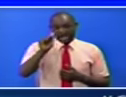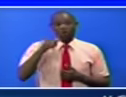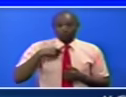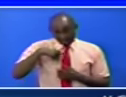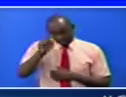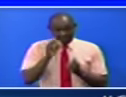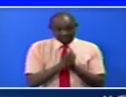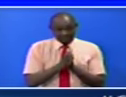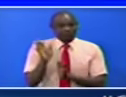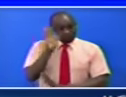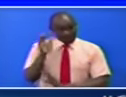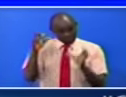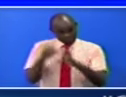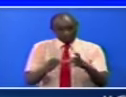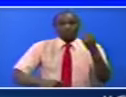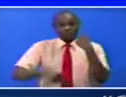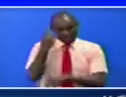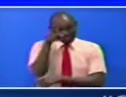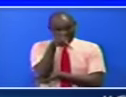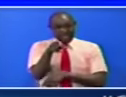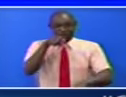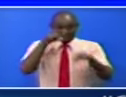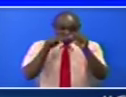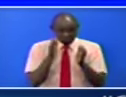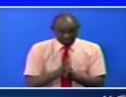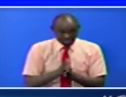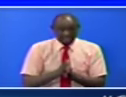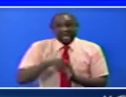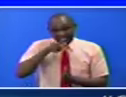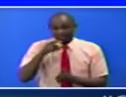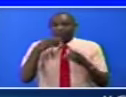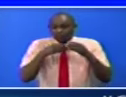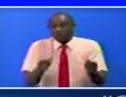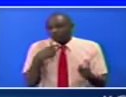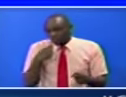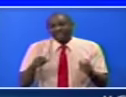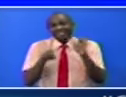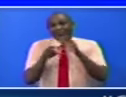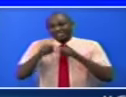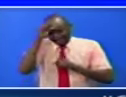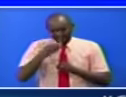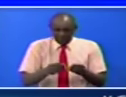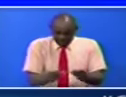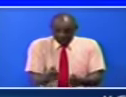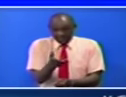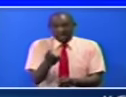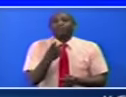party ticket for the Machakos gubernatorial seat. She, of course, beat the Deputy Governor Bernard Kiala by a